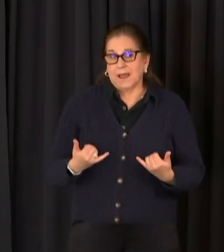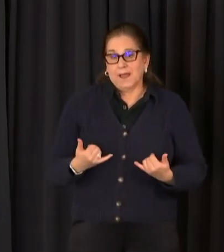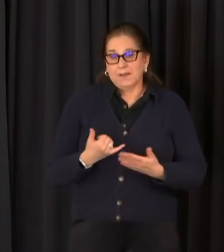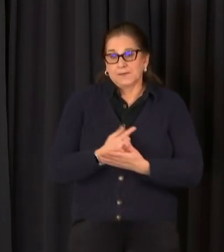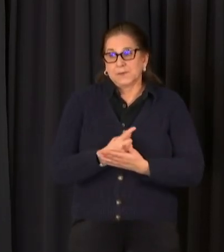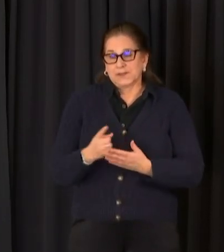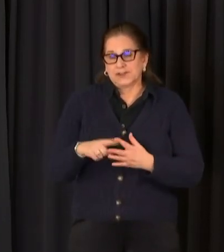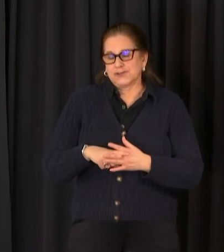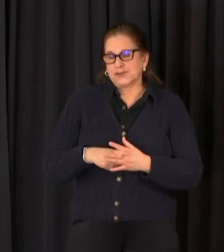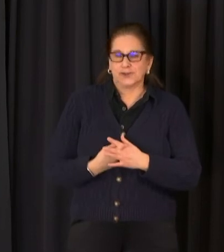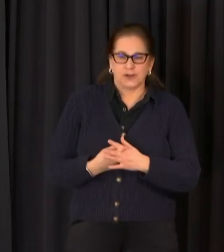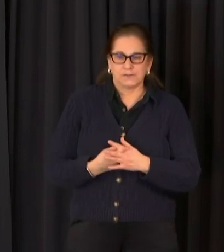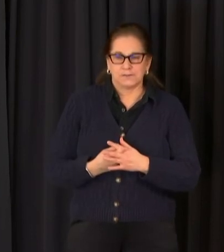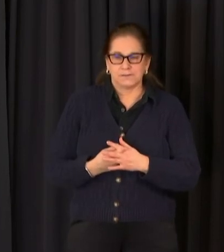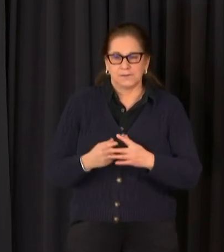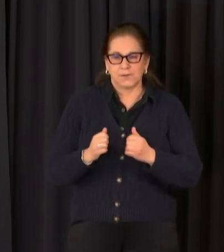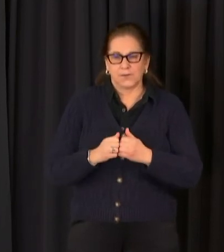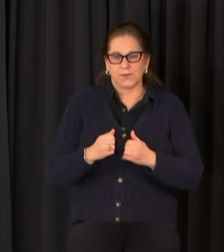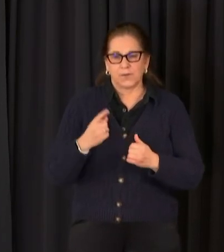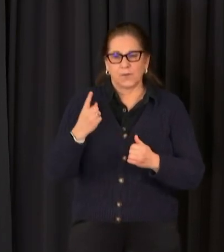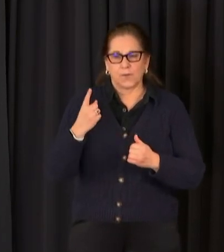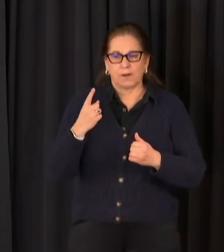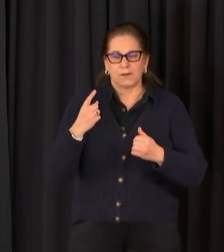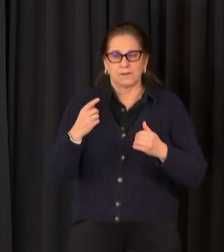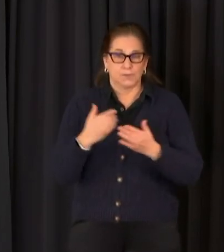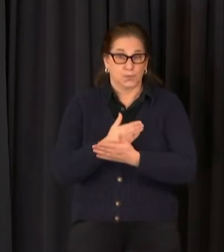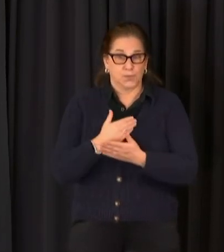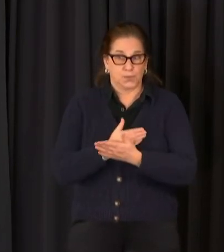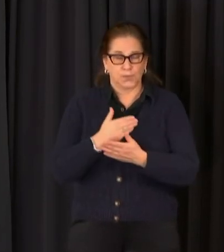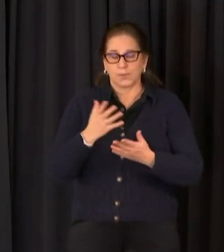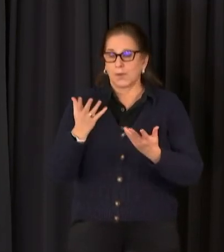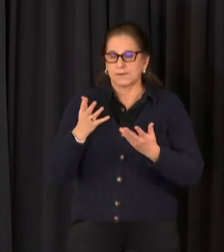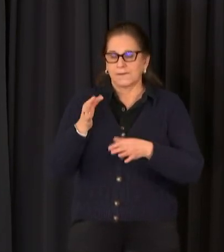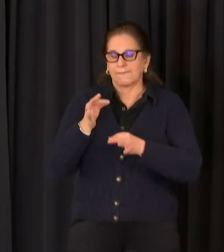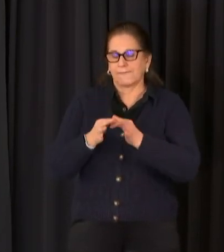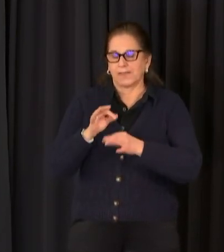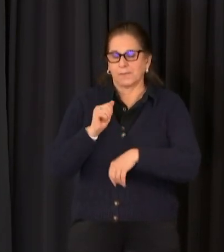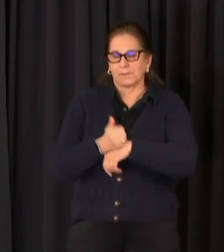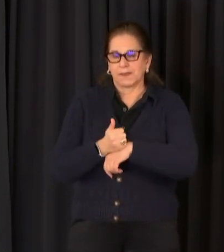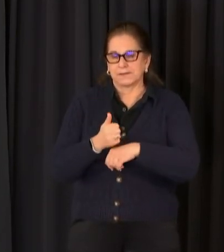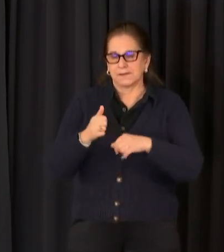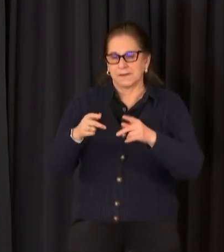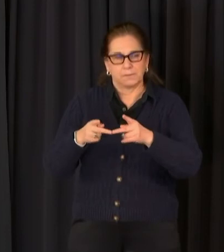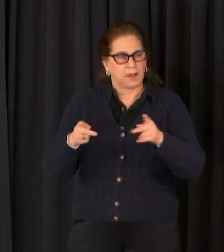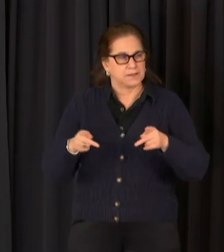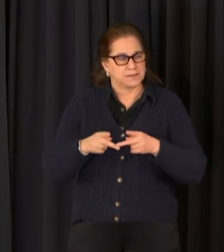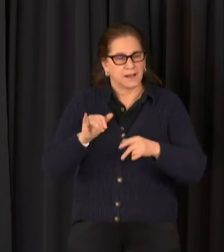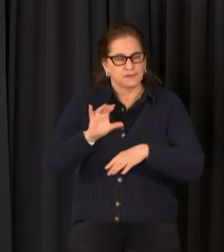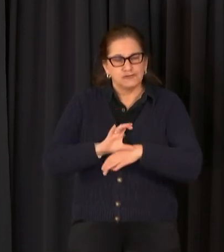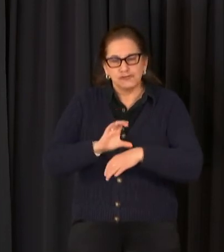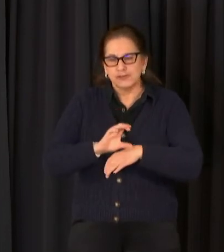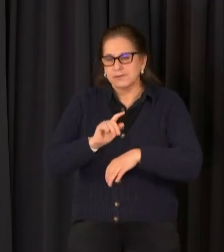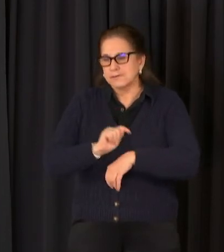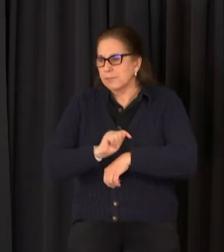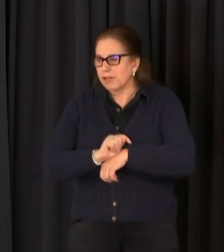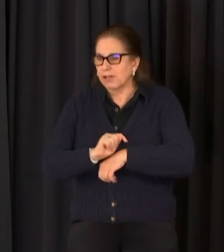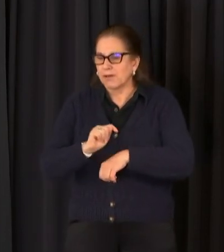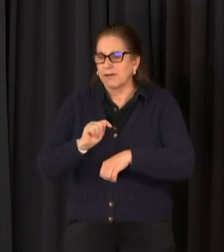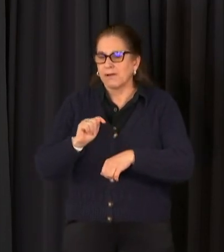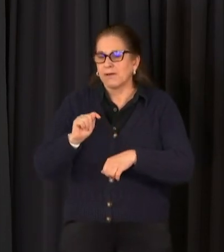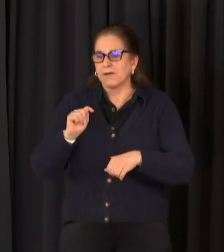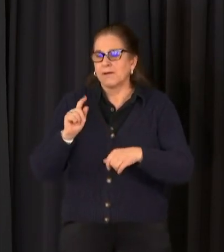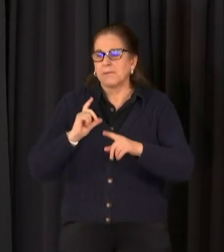piloting with one of the faith-based partners in our community that's been a testing location for us to be